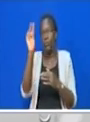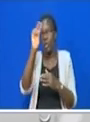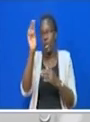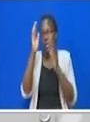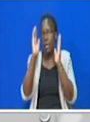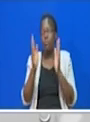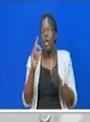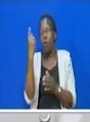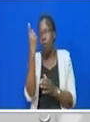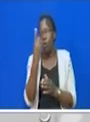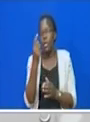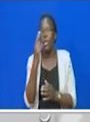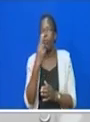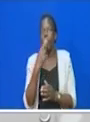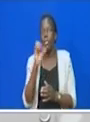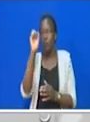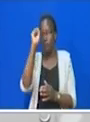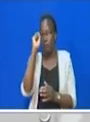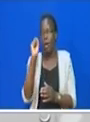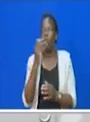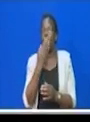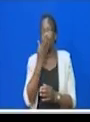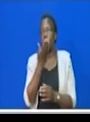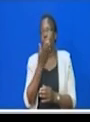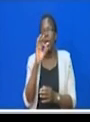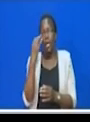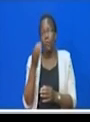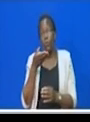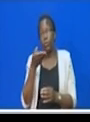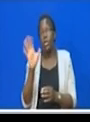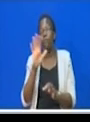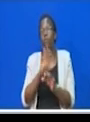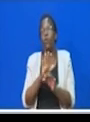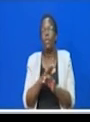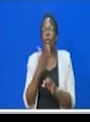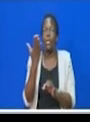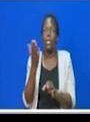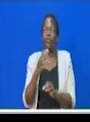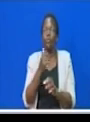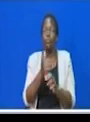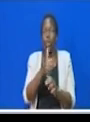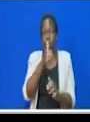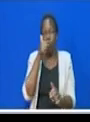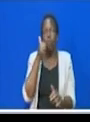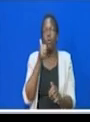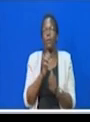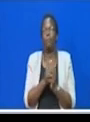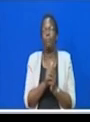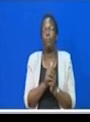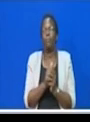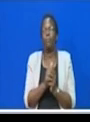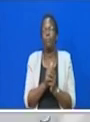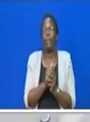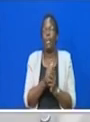wants 5 responses. If you provide more than that, it will be ignored. Then again,